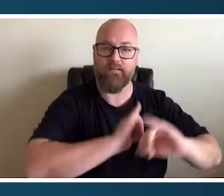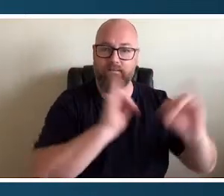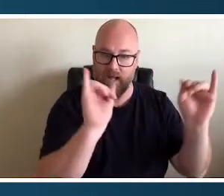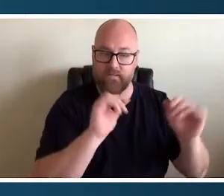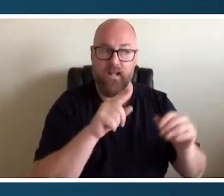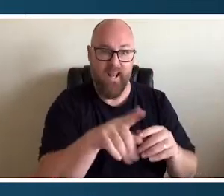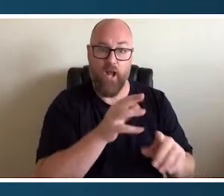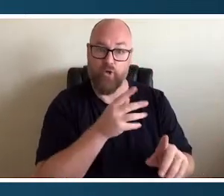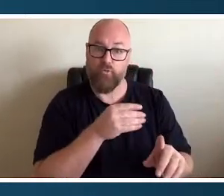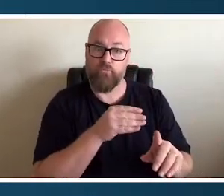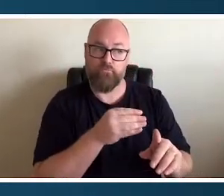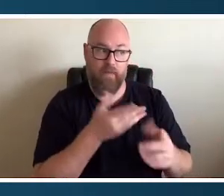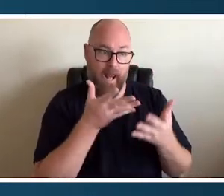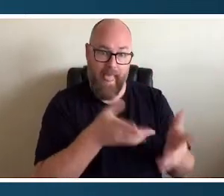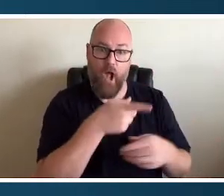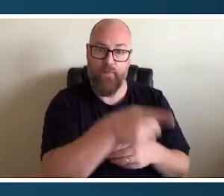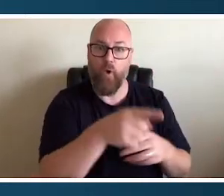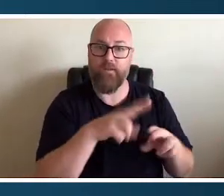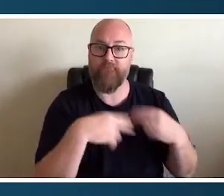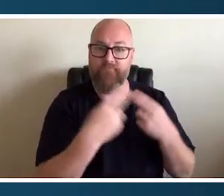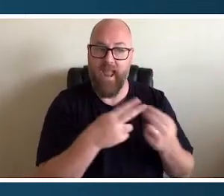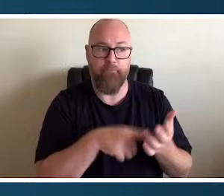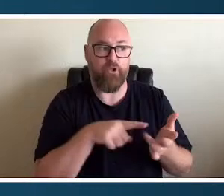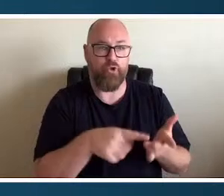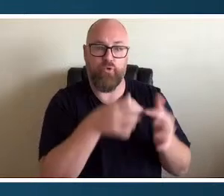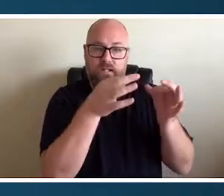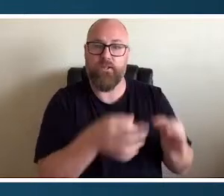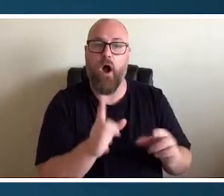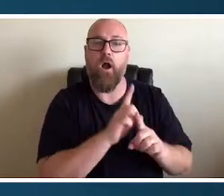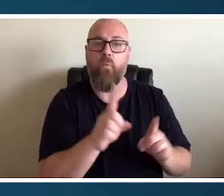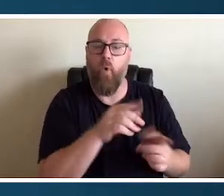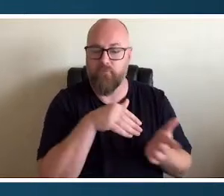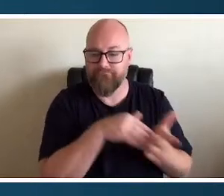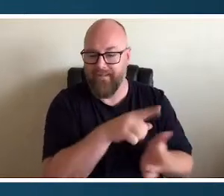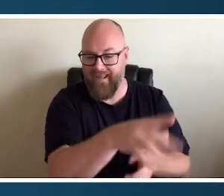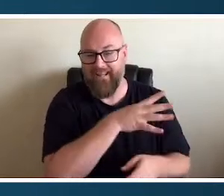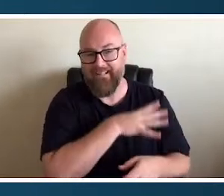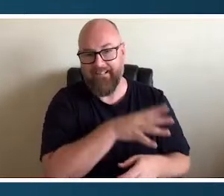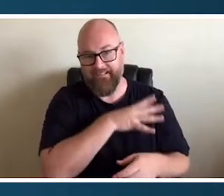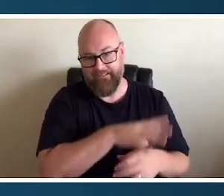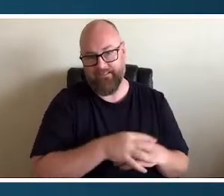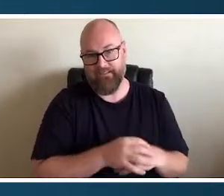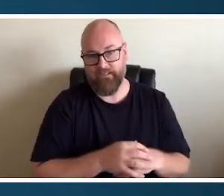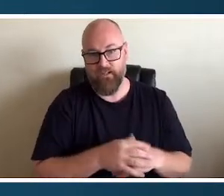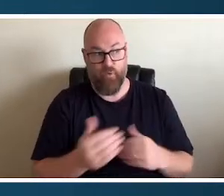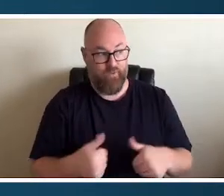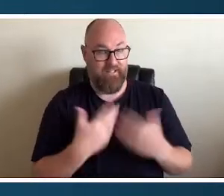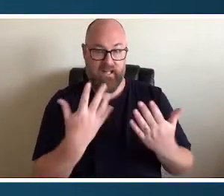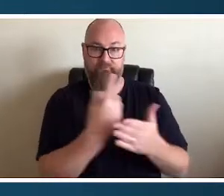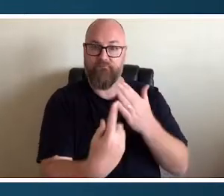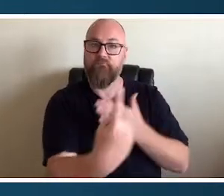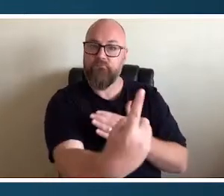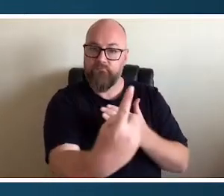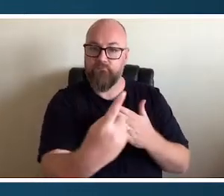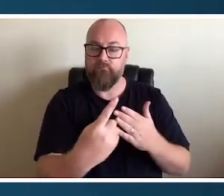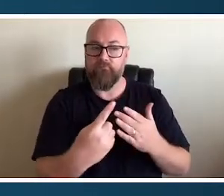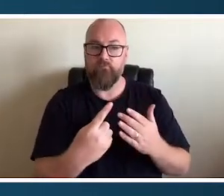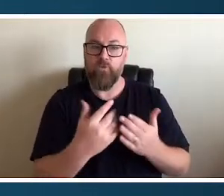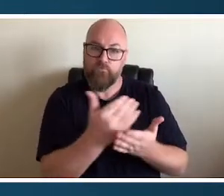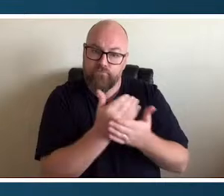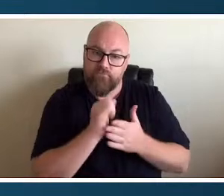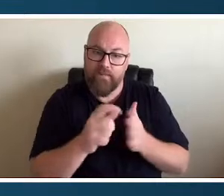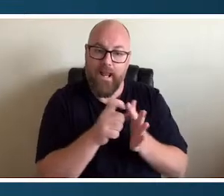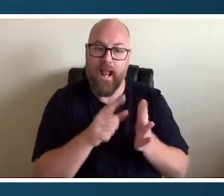own aid needs. These programs encourage autonomy, protect dignity, and stimulate local